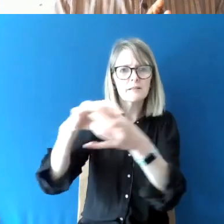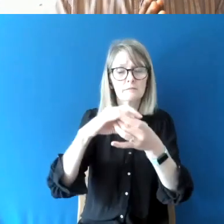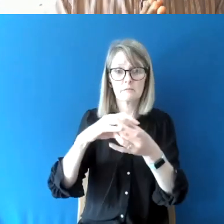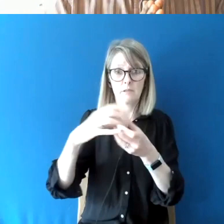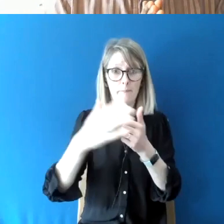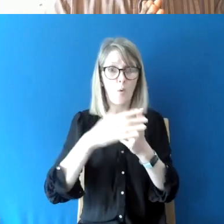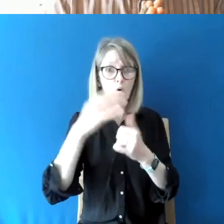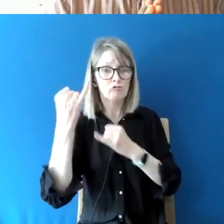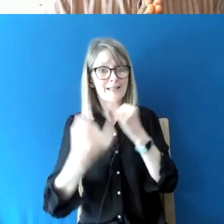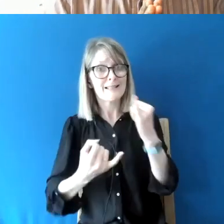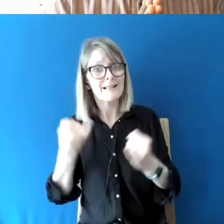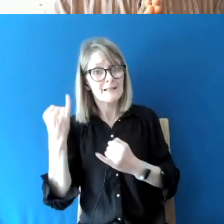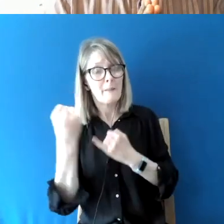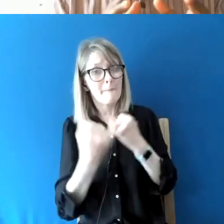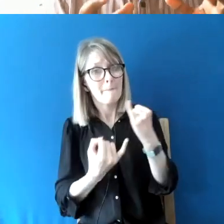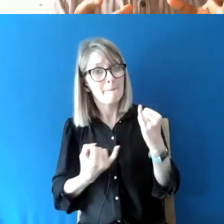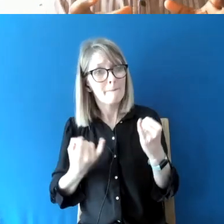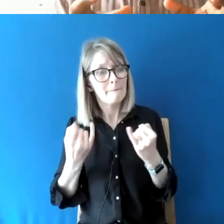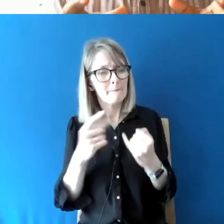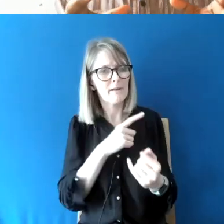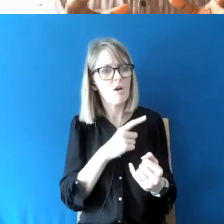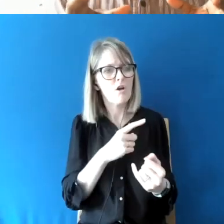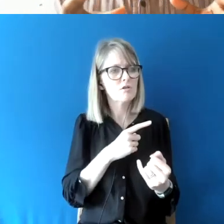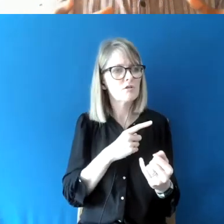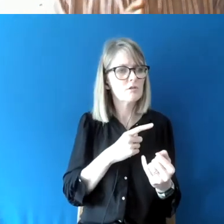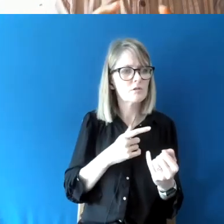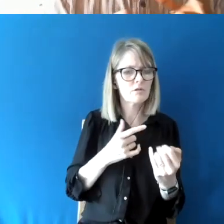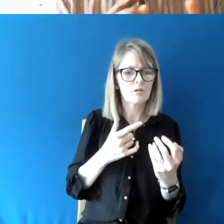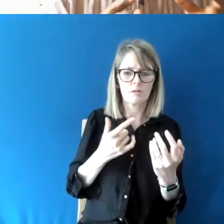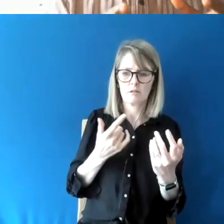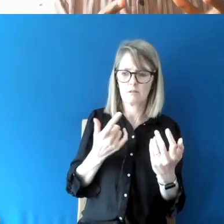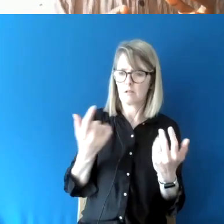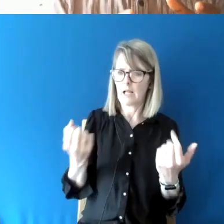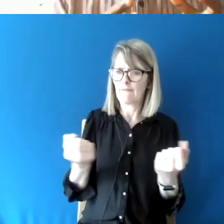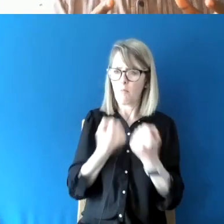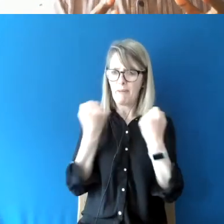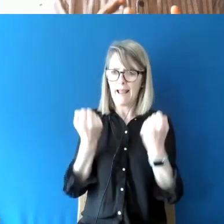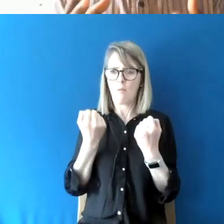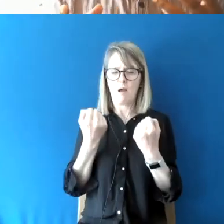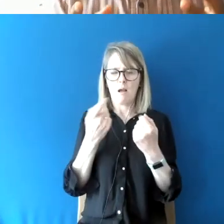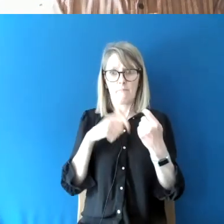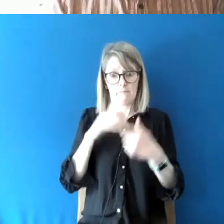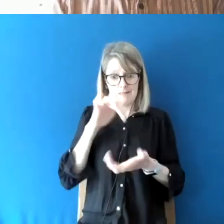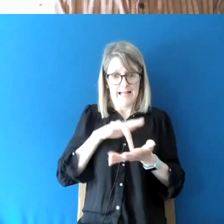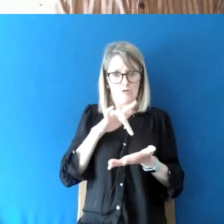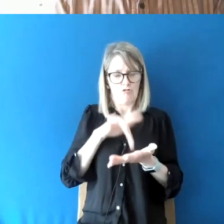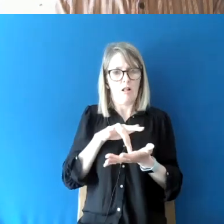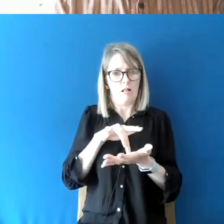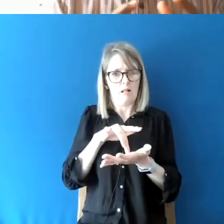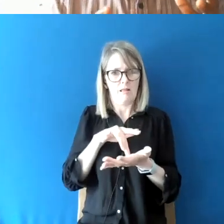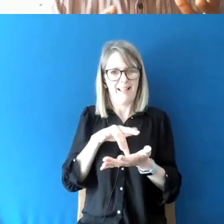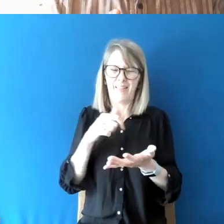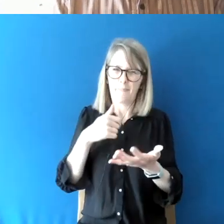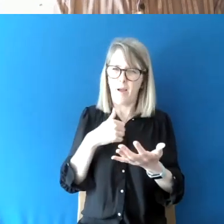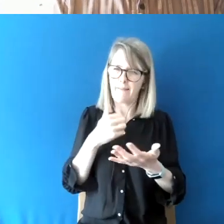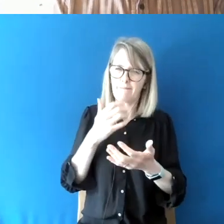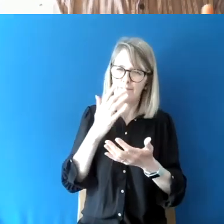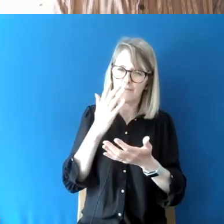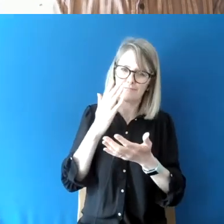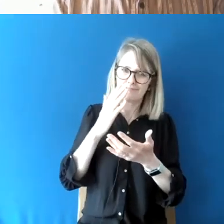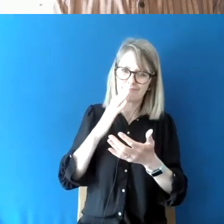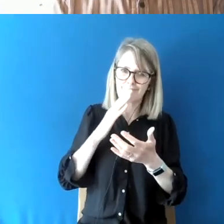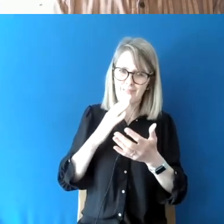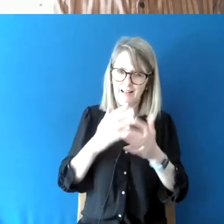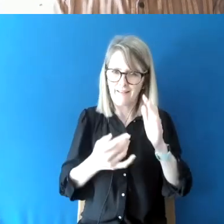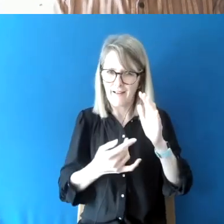criticism. Because if power is centralized, and this is my fundamental thing that I get from